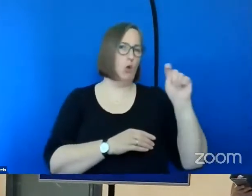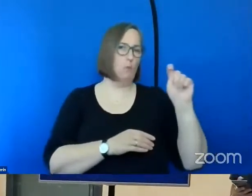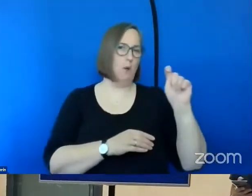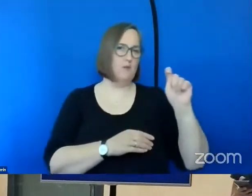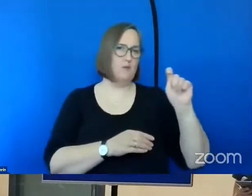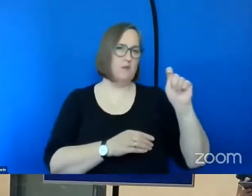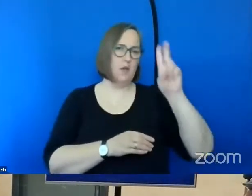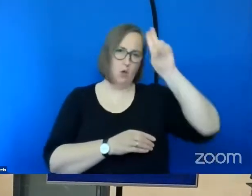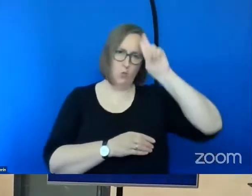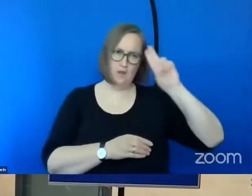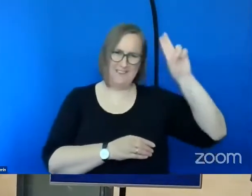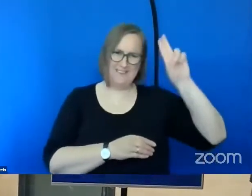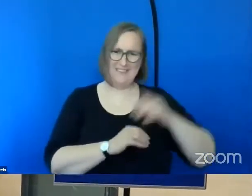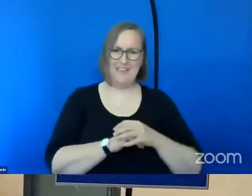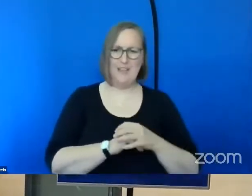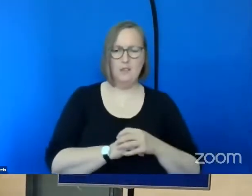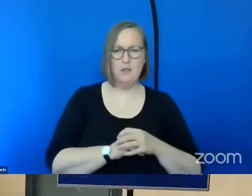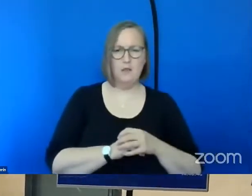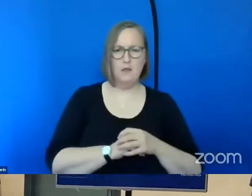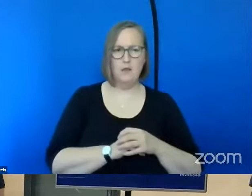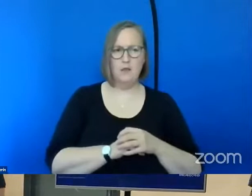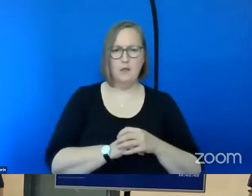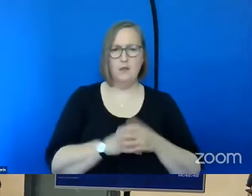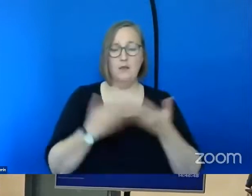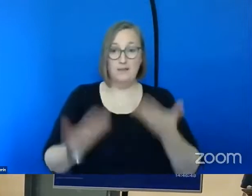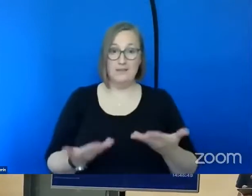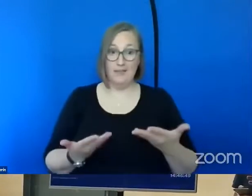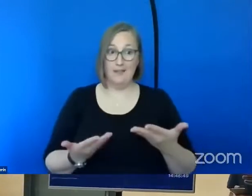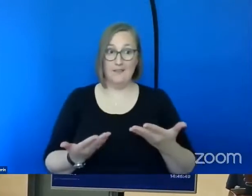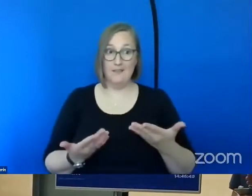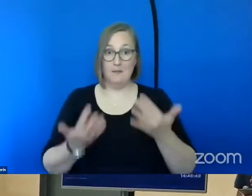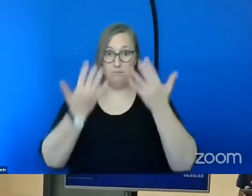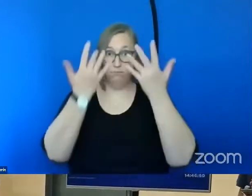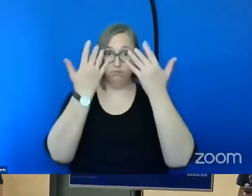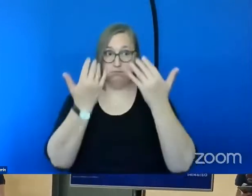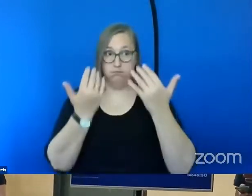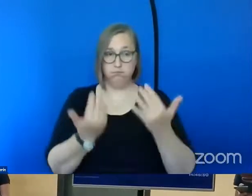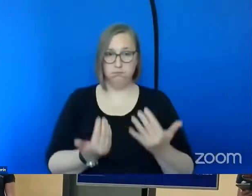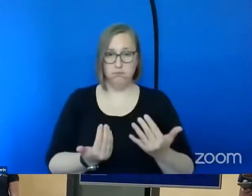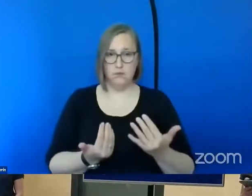13, counting on the clock. One last check of the prosthesis arm